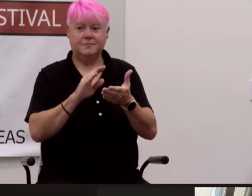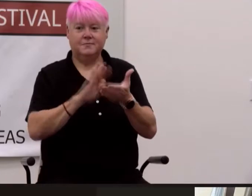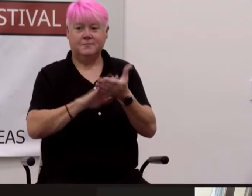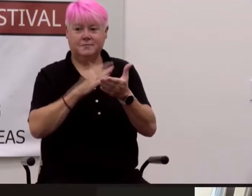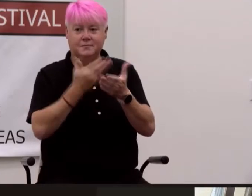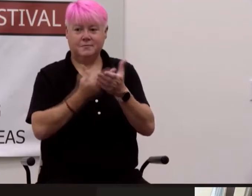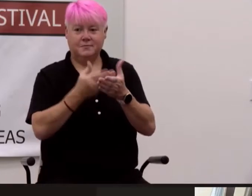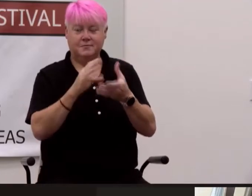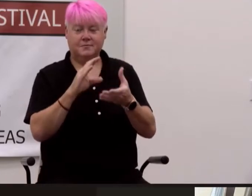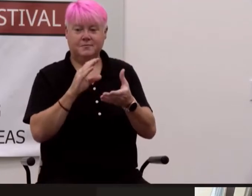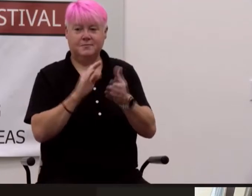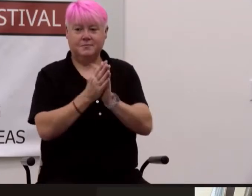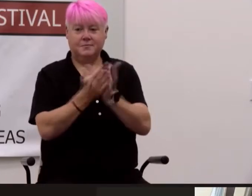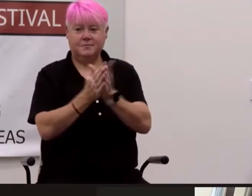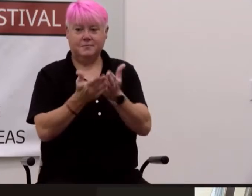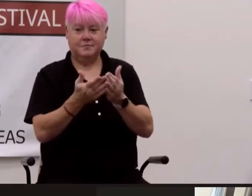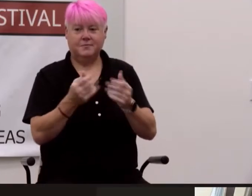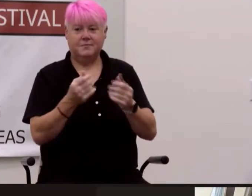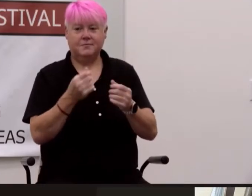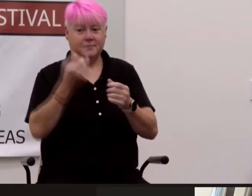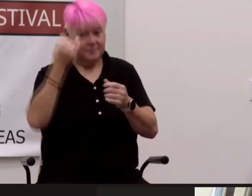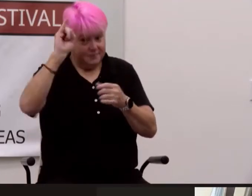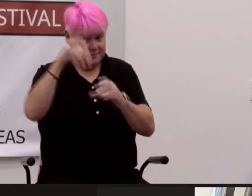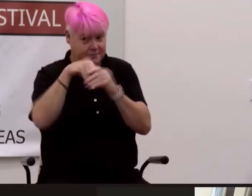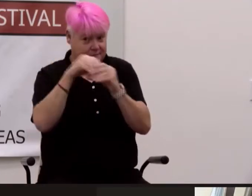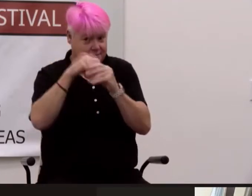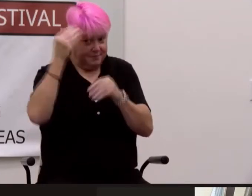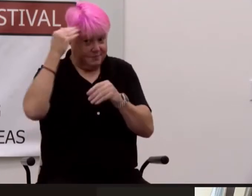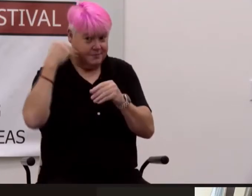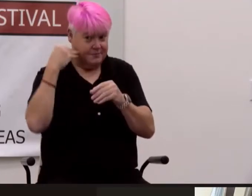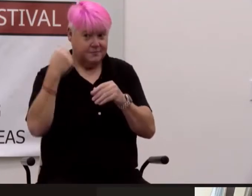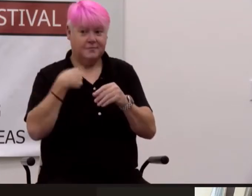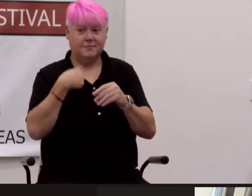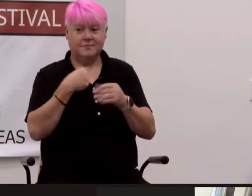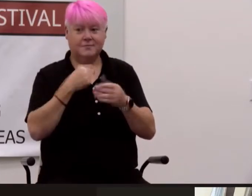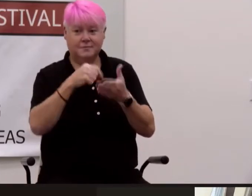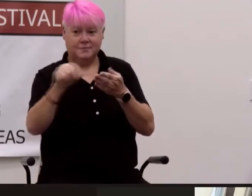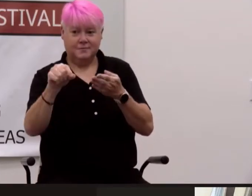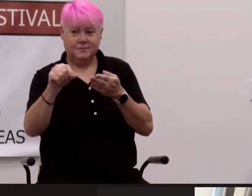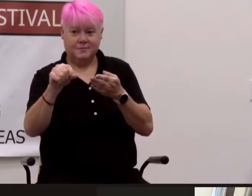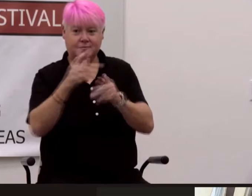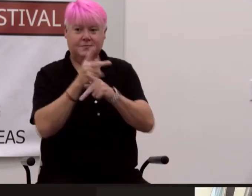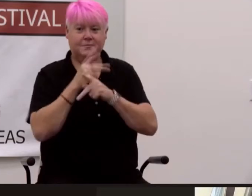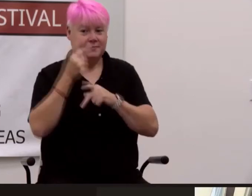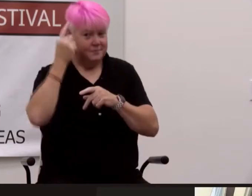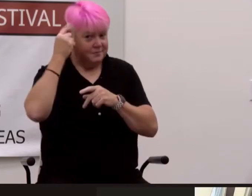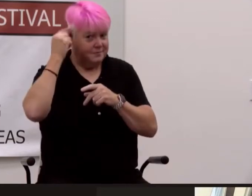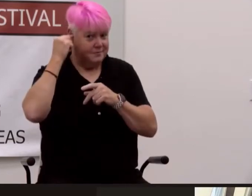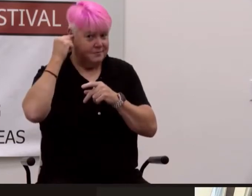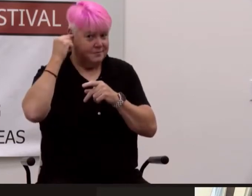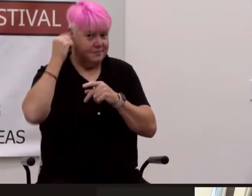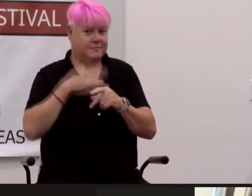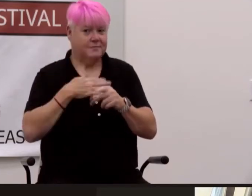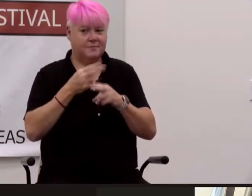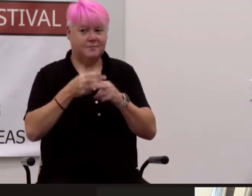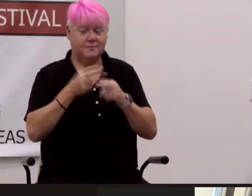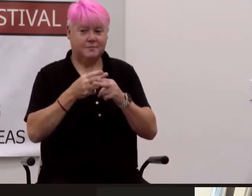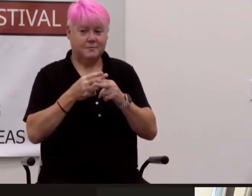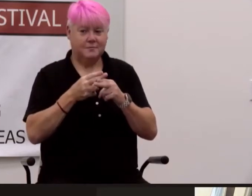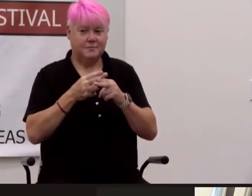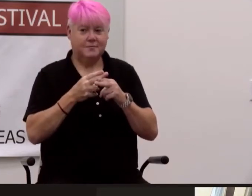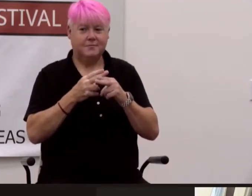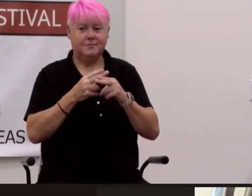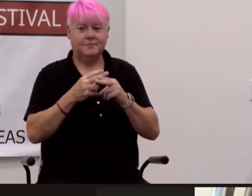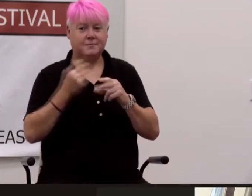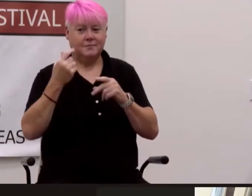he had ideas in his head, and I was a writer, and he kept hearing my name and thought he would give me a call. And that's Shane.